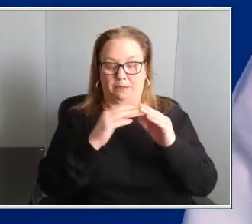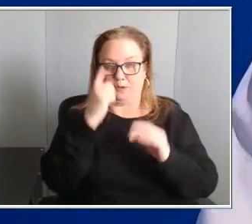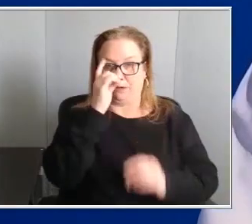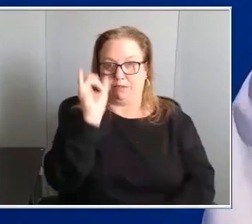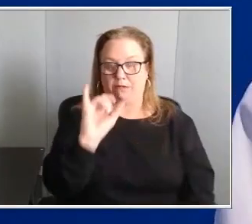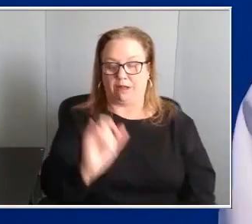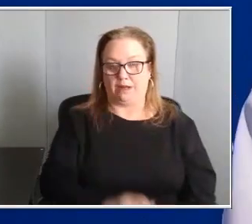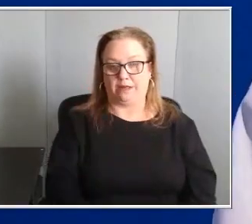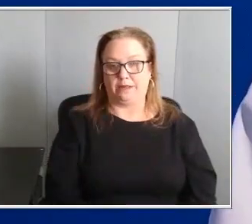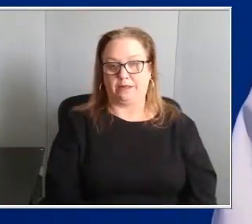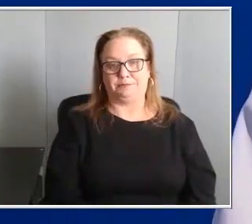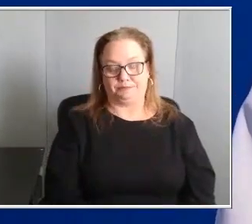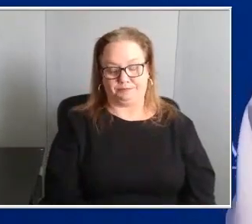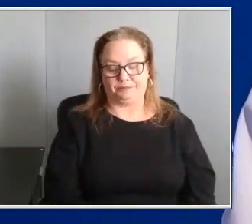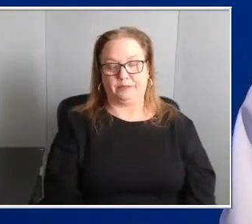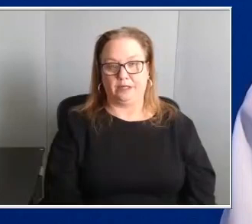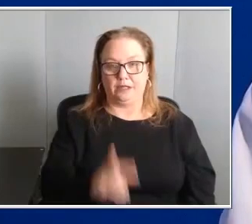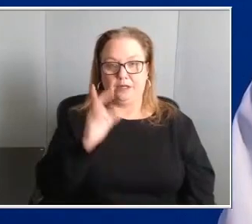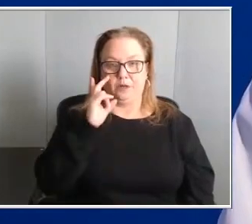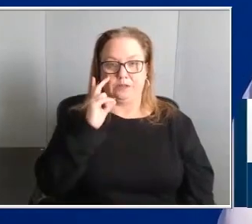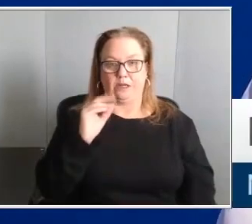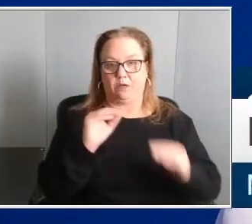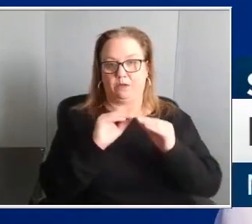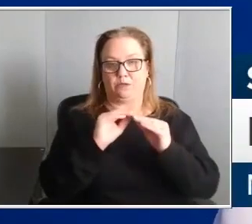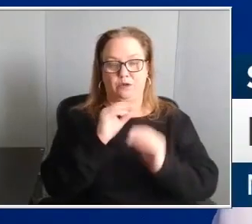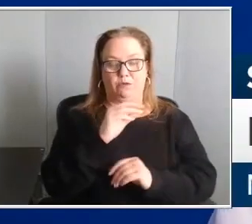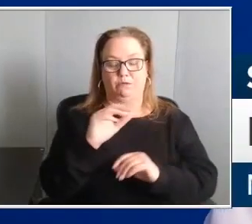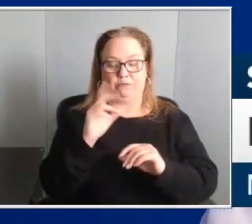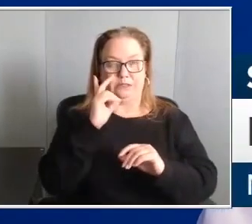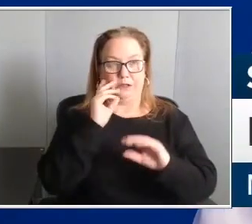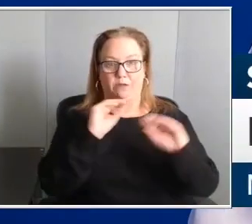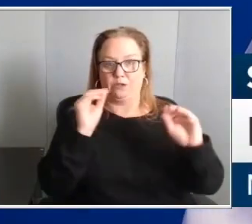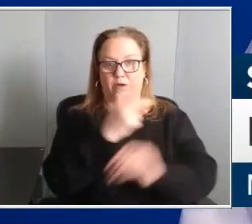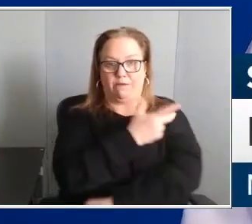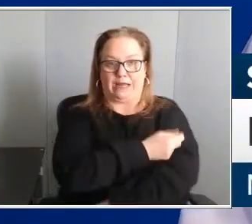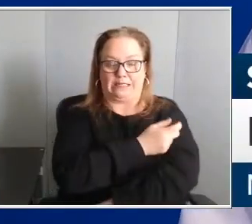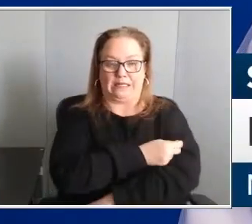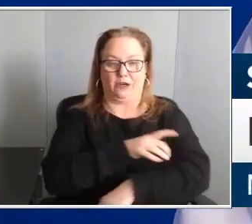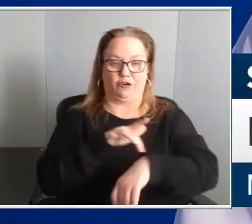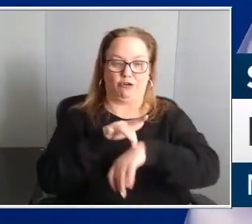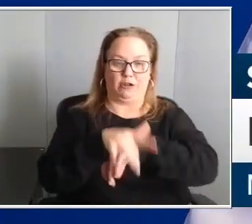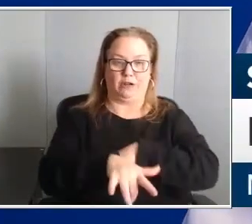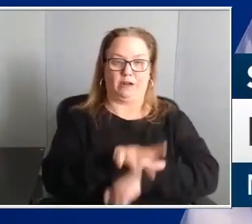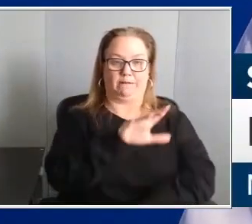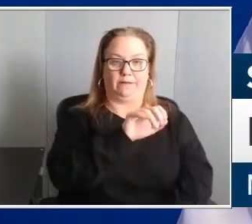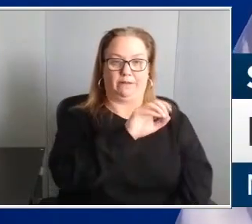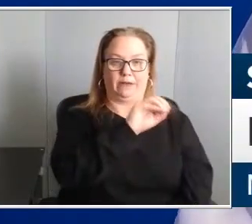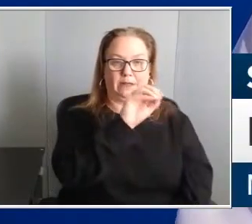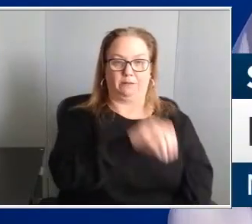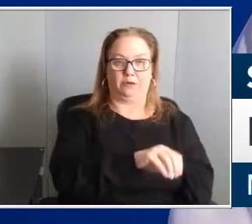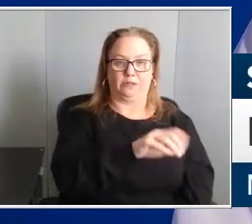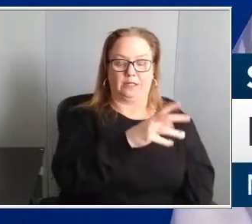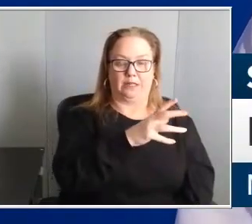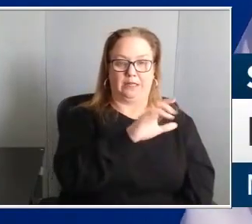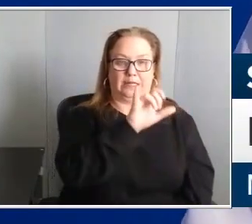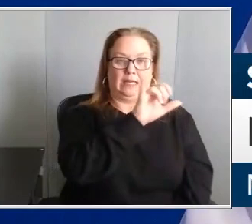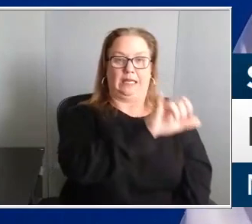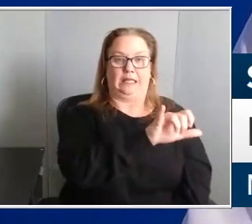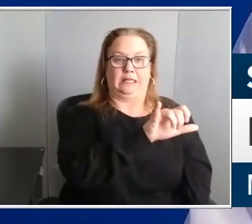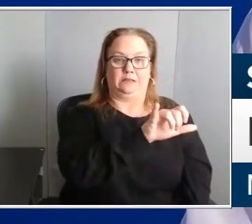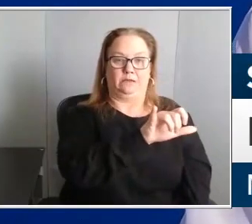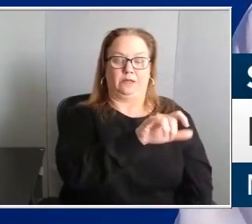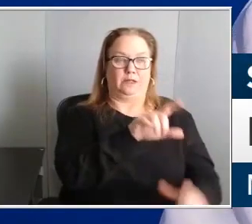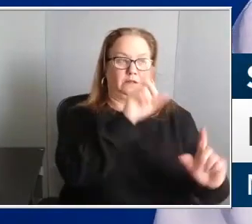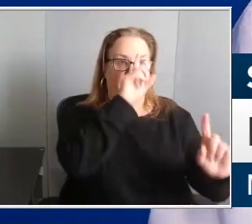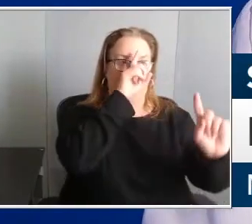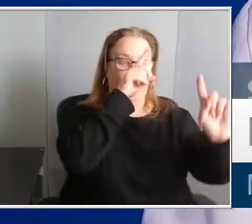We saw what we had when we had no vaccine. The 50%, that is what the original goal